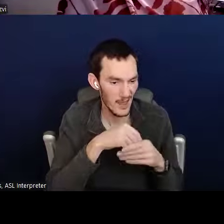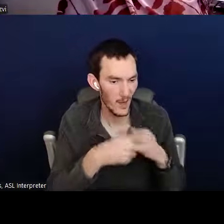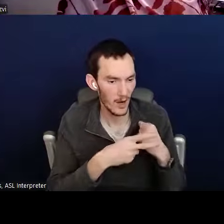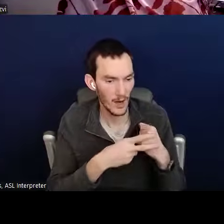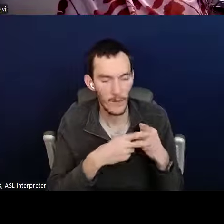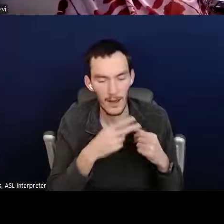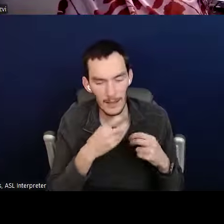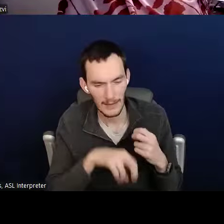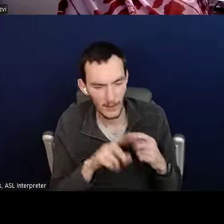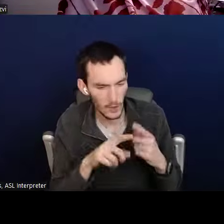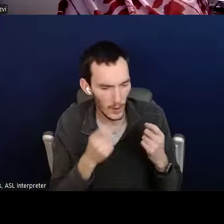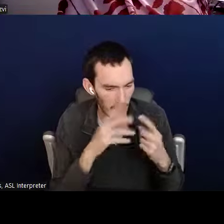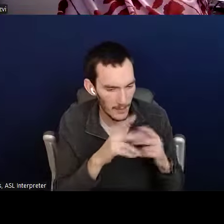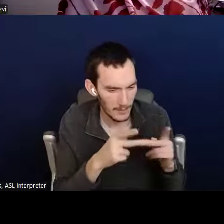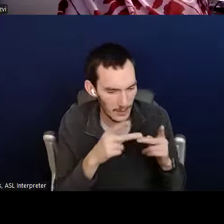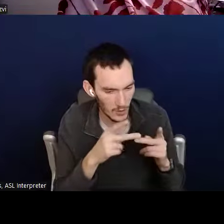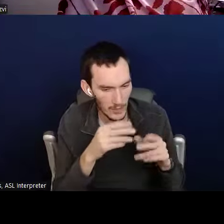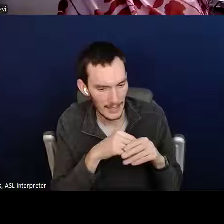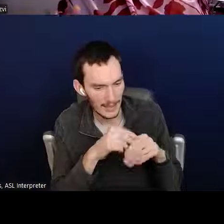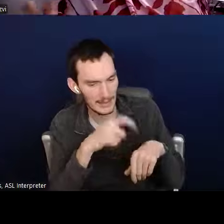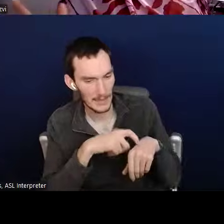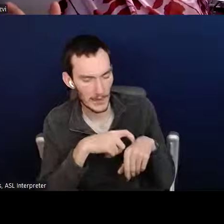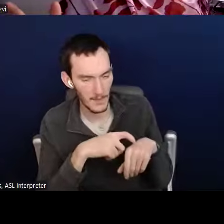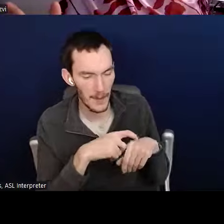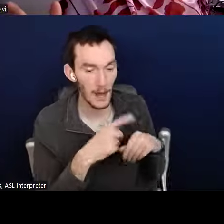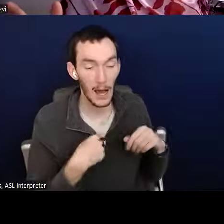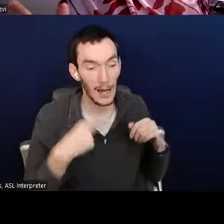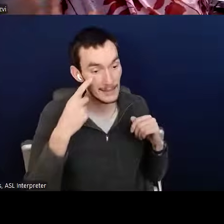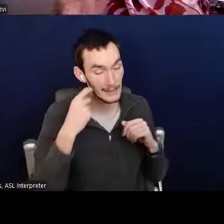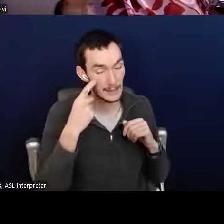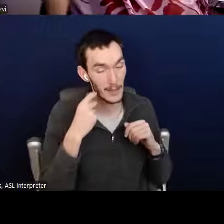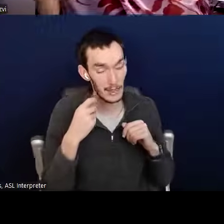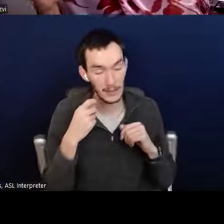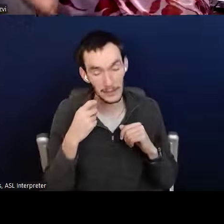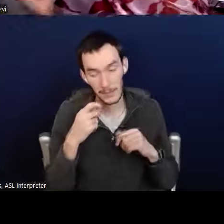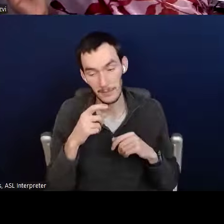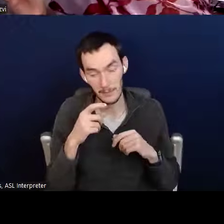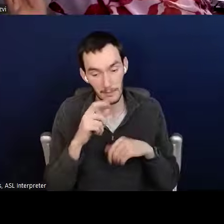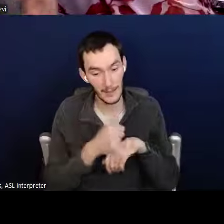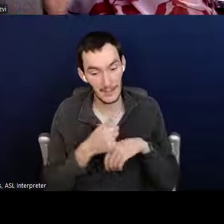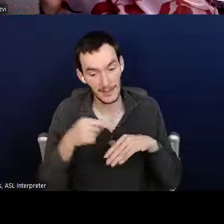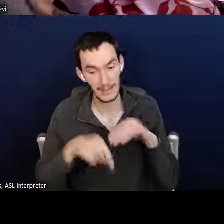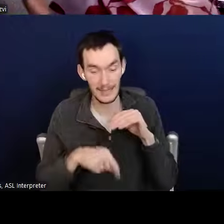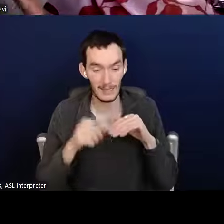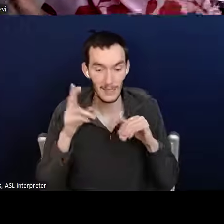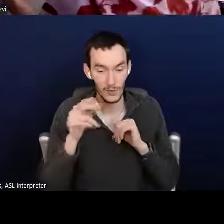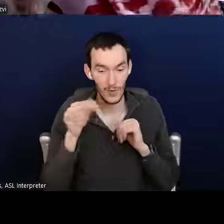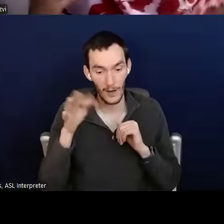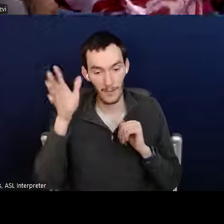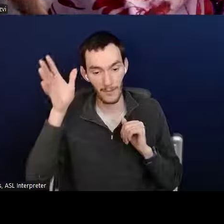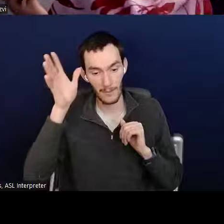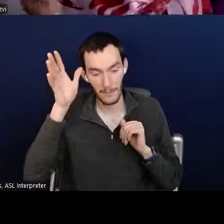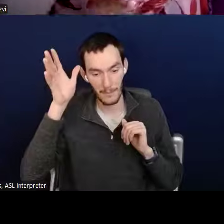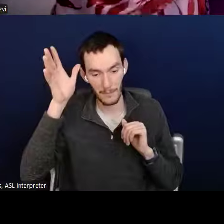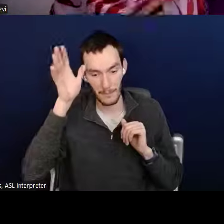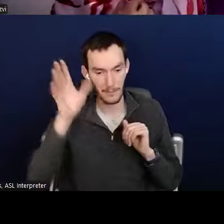was difficult to understand their position within the time frame. I suspect, given the deep history of patriarchy within colonial British